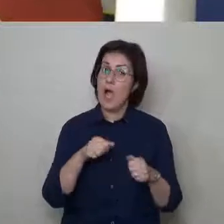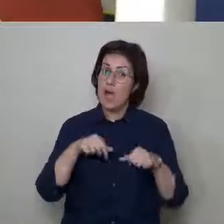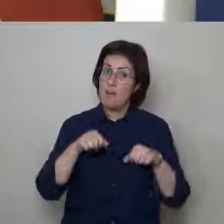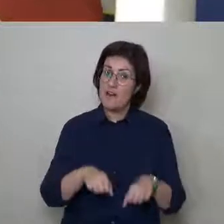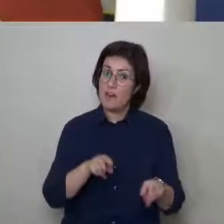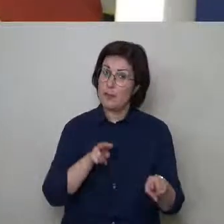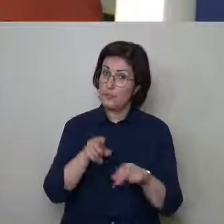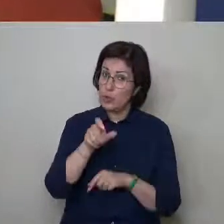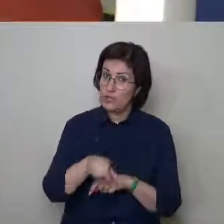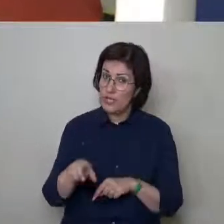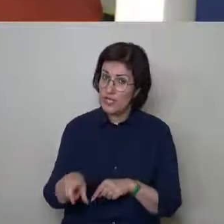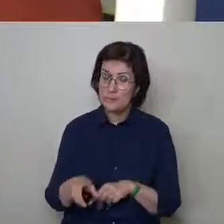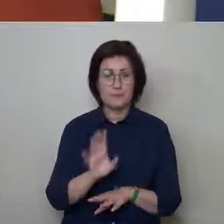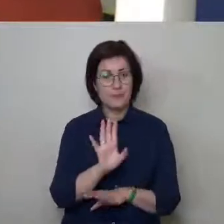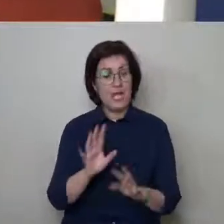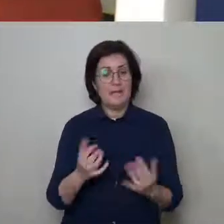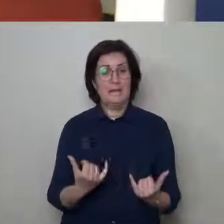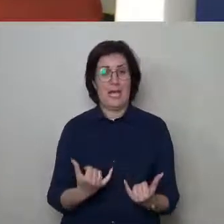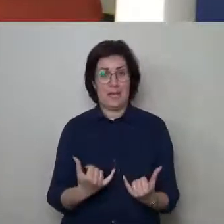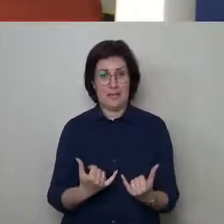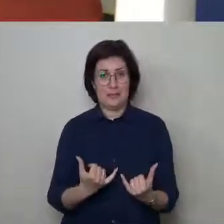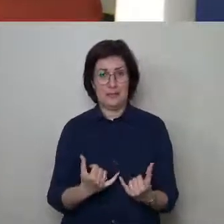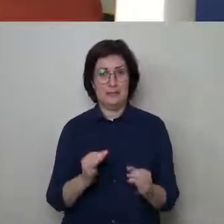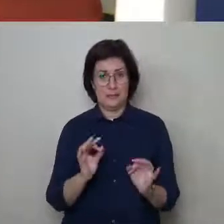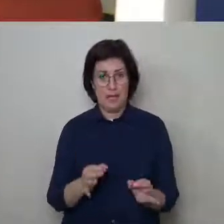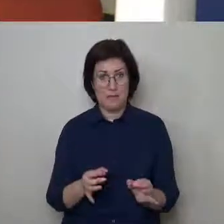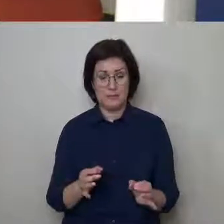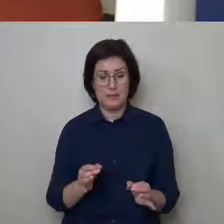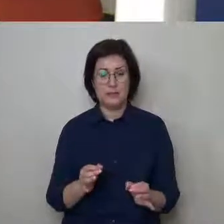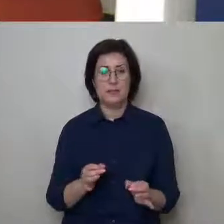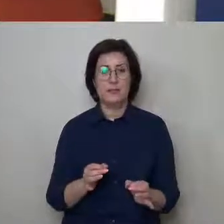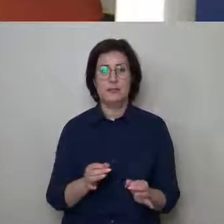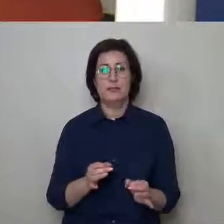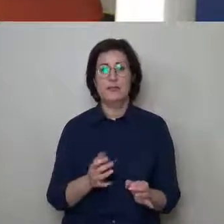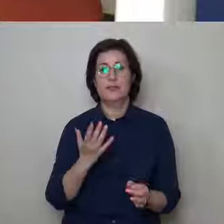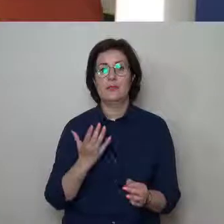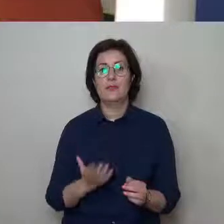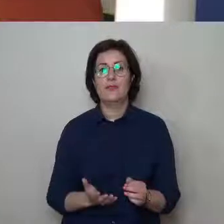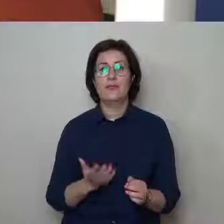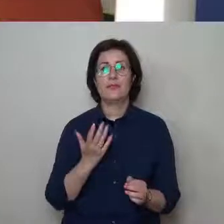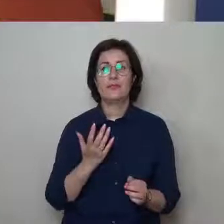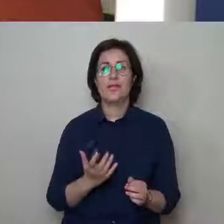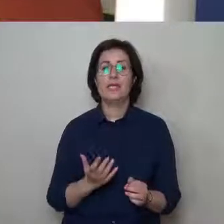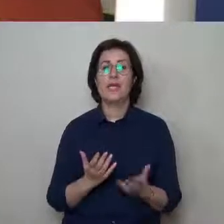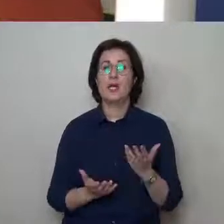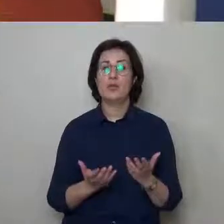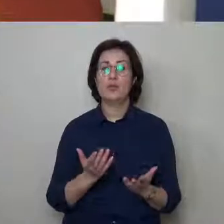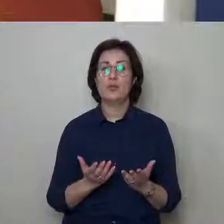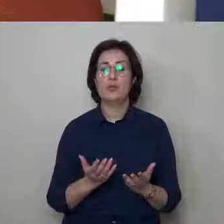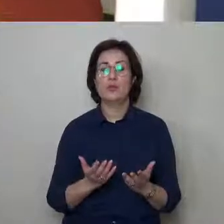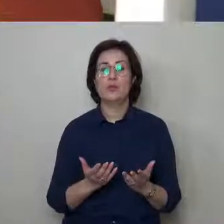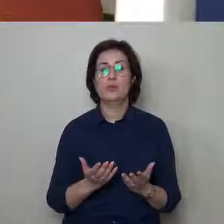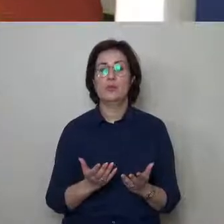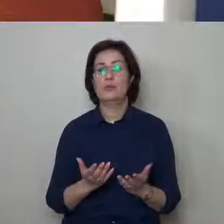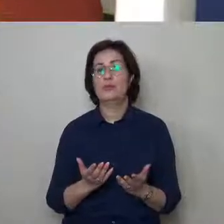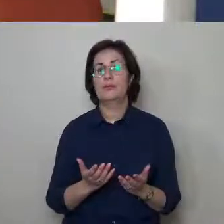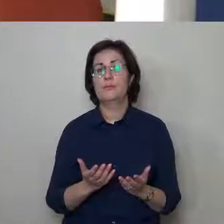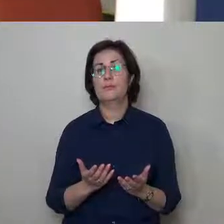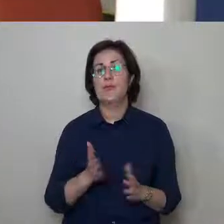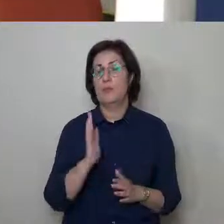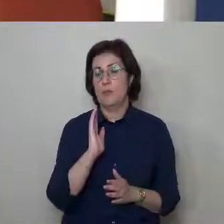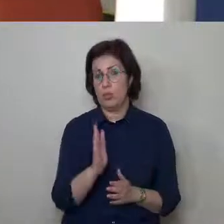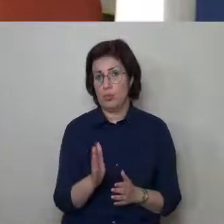it. No, that's for now. We're not talking about the complaints sent by official observers